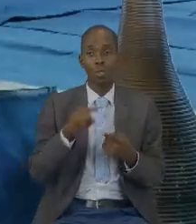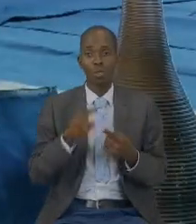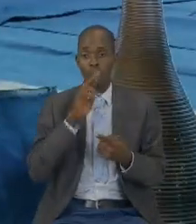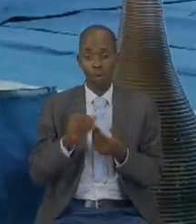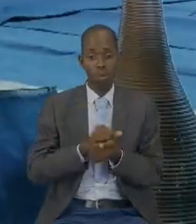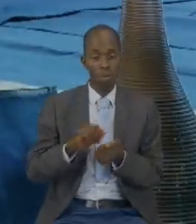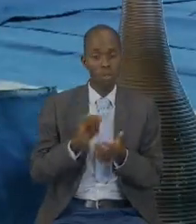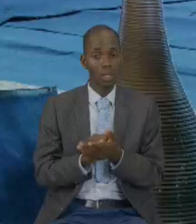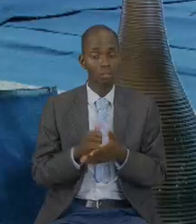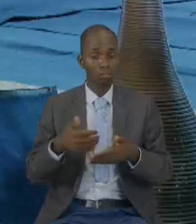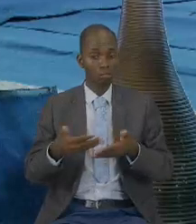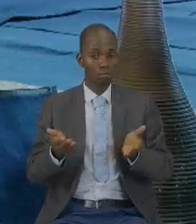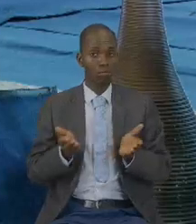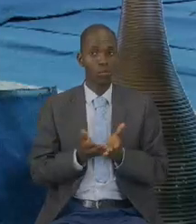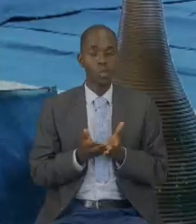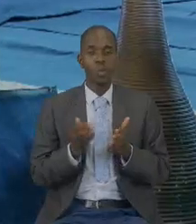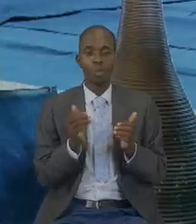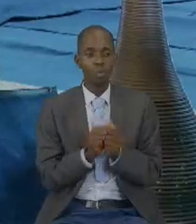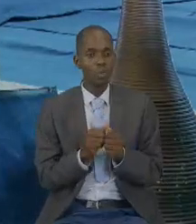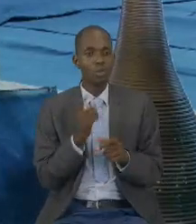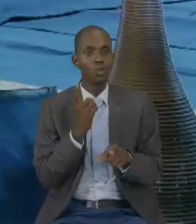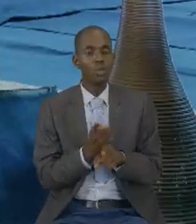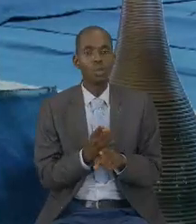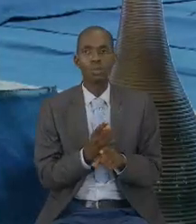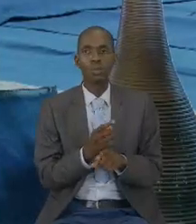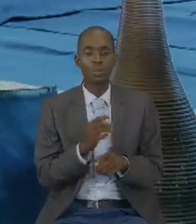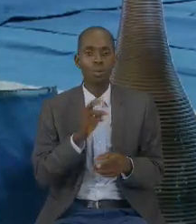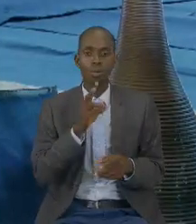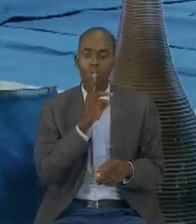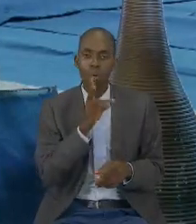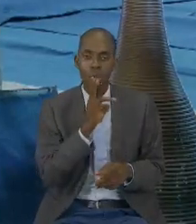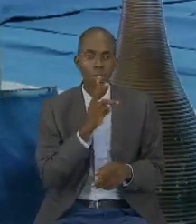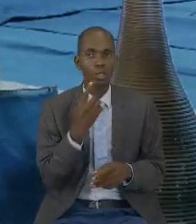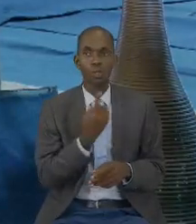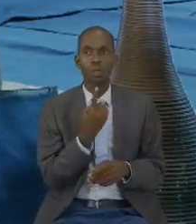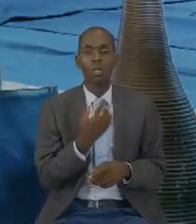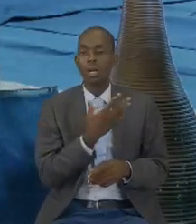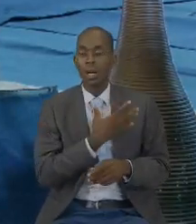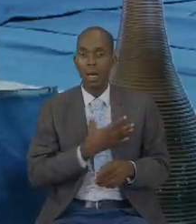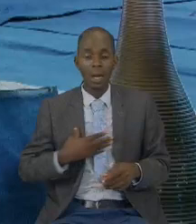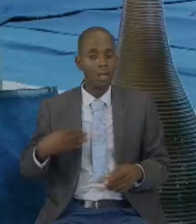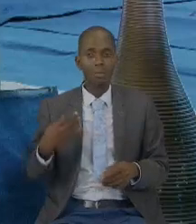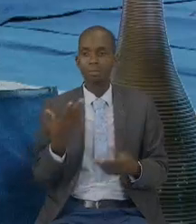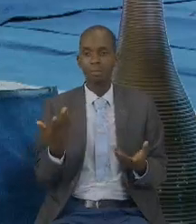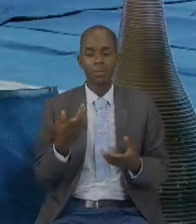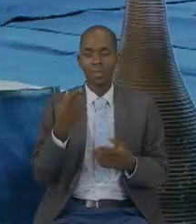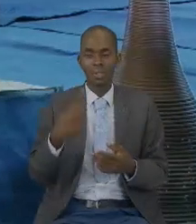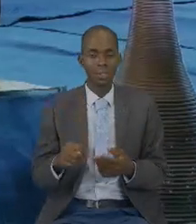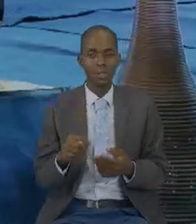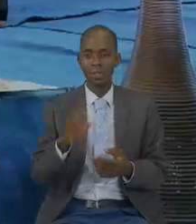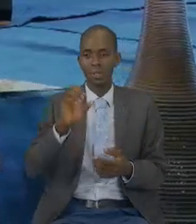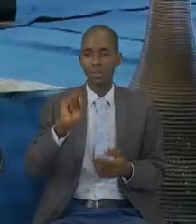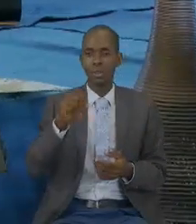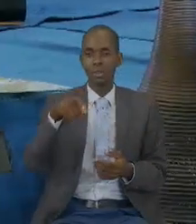plate, the ordinary water and the soft sponge cannot clean everything. And we have